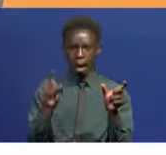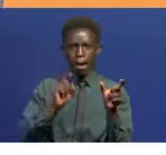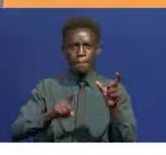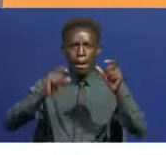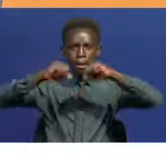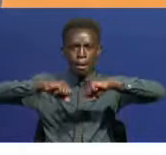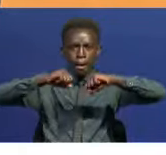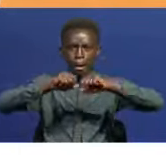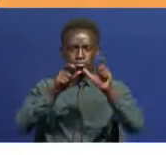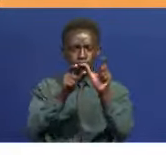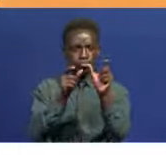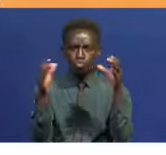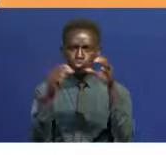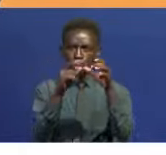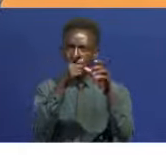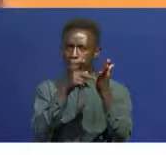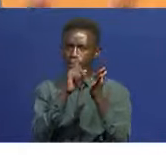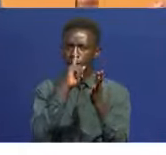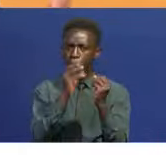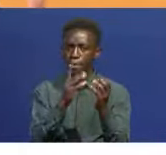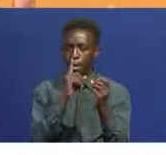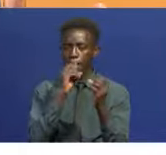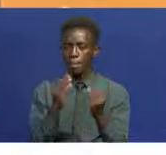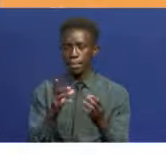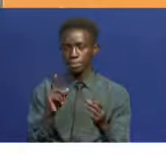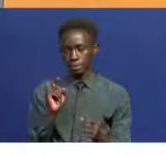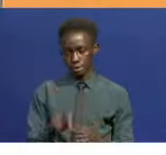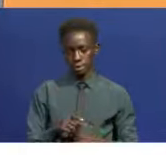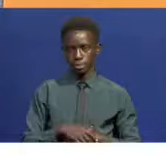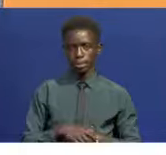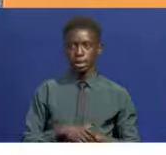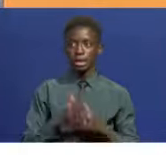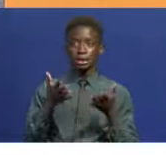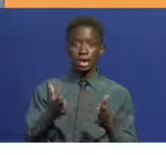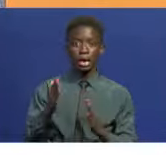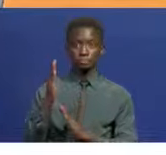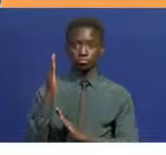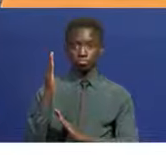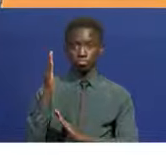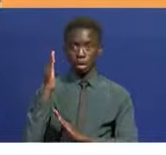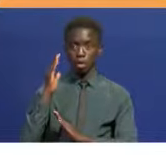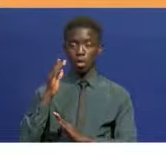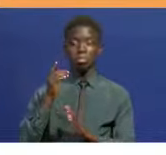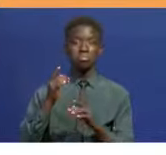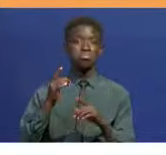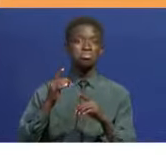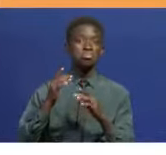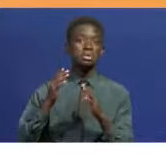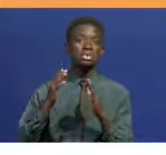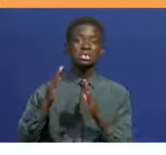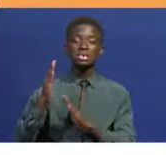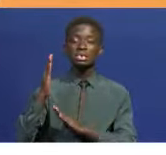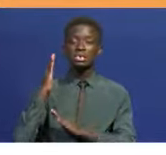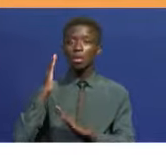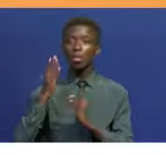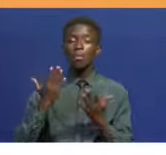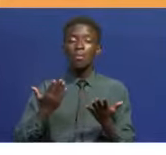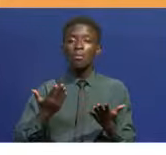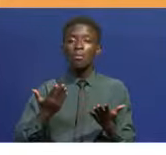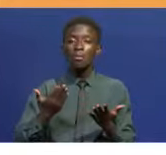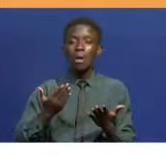right now, we don't have a standard price for guarding. I'll wake up today, go register my security company,